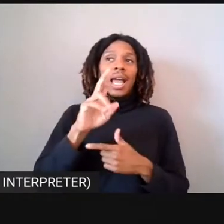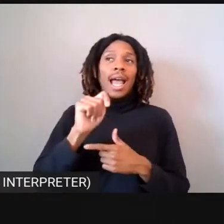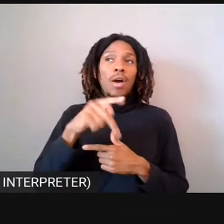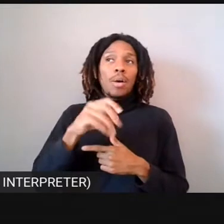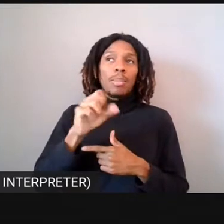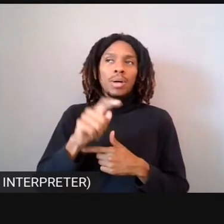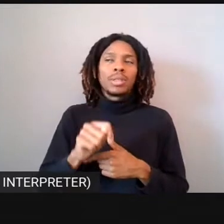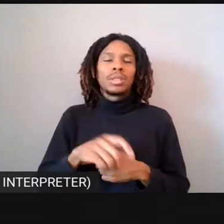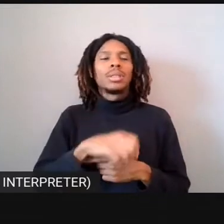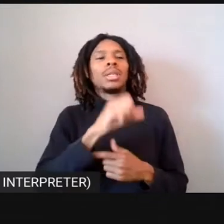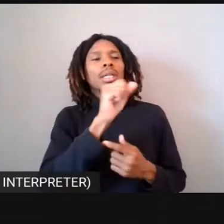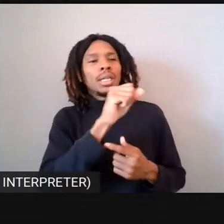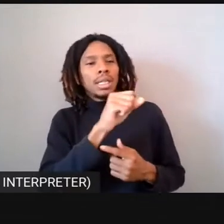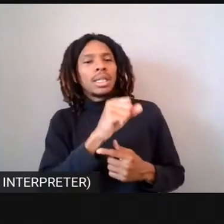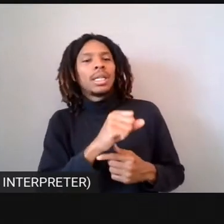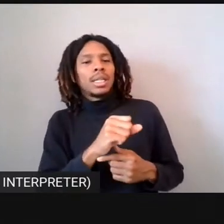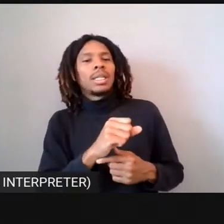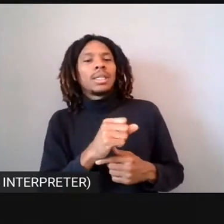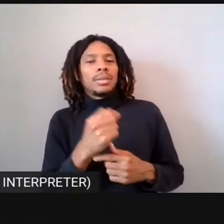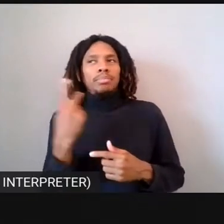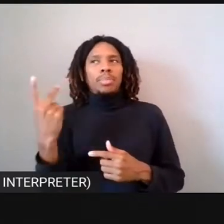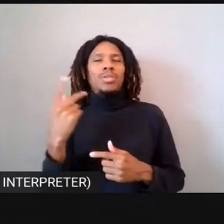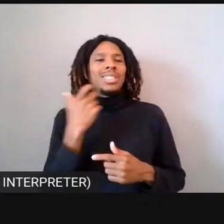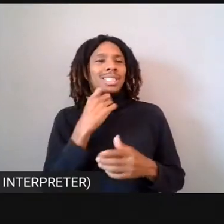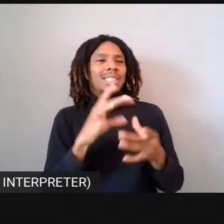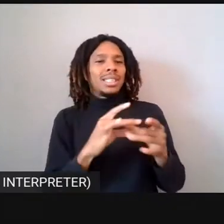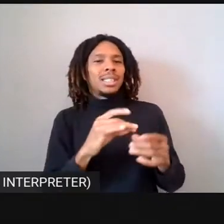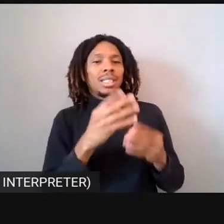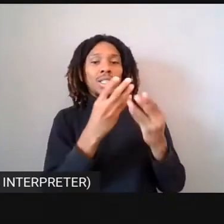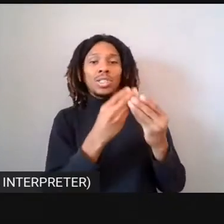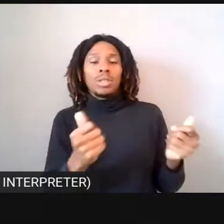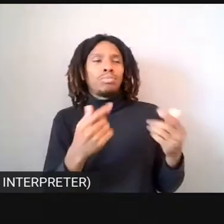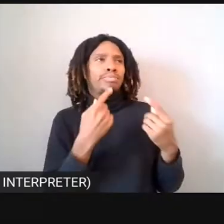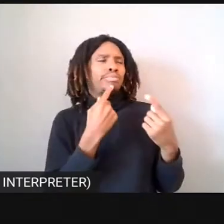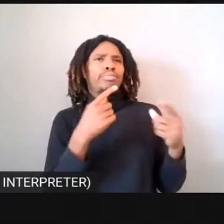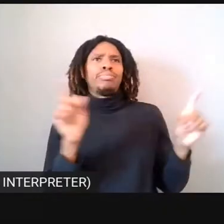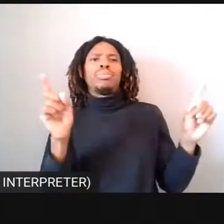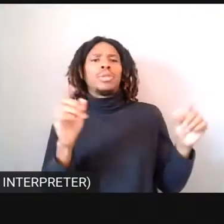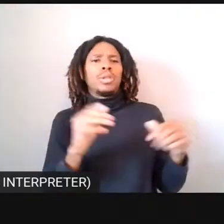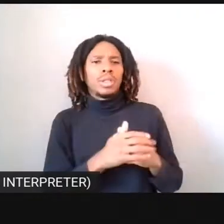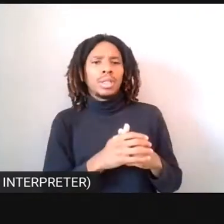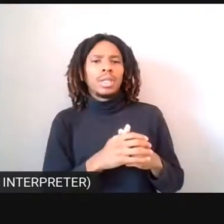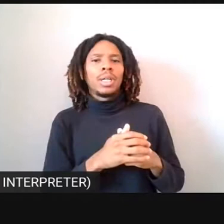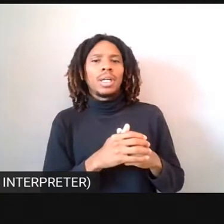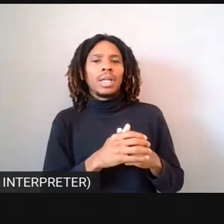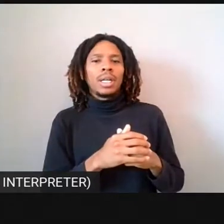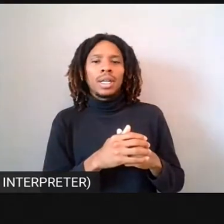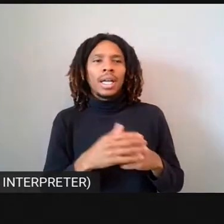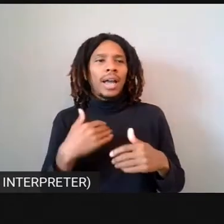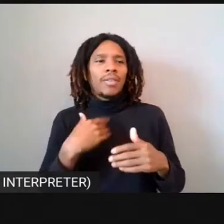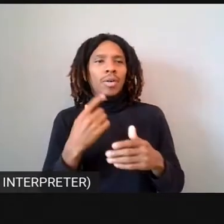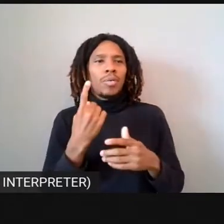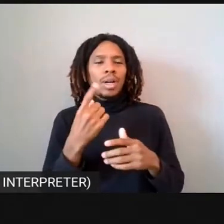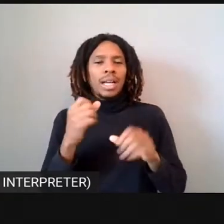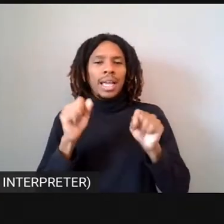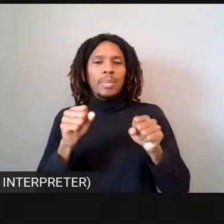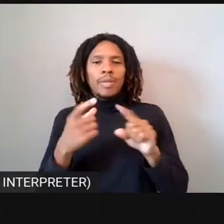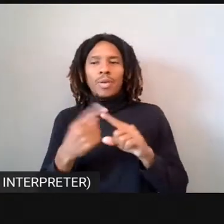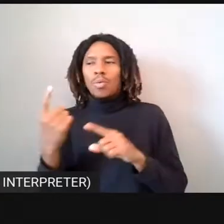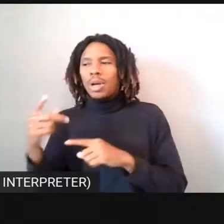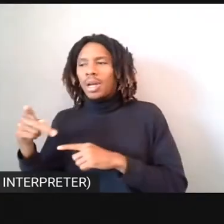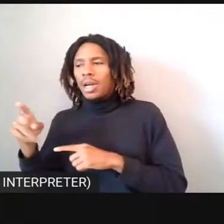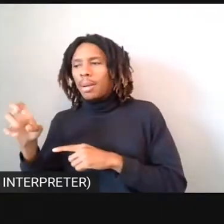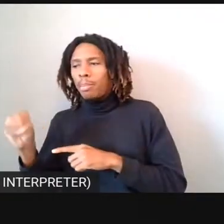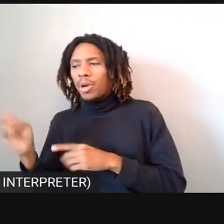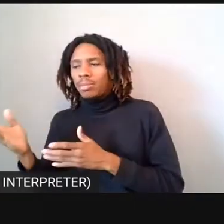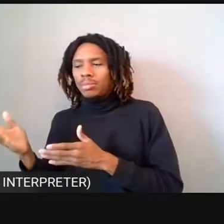and as well as Schneider stated, I mean, the solution has been very successful, bringing that same capability from on-prem to the